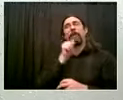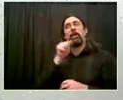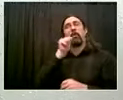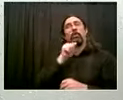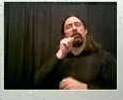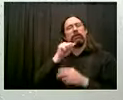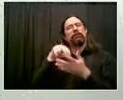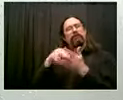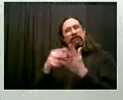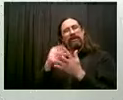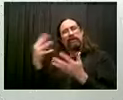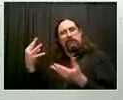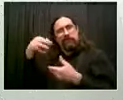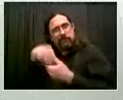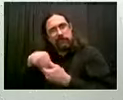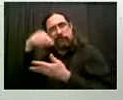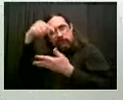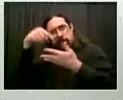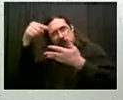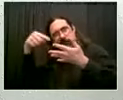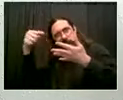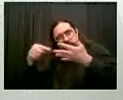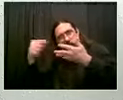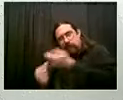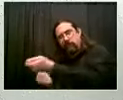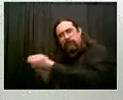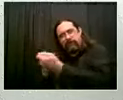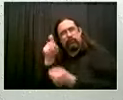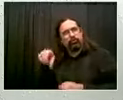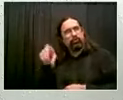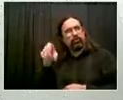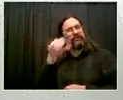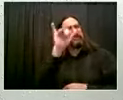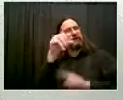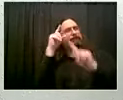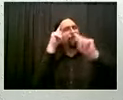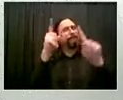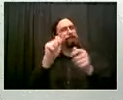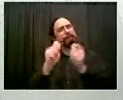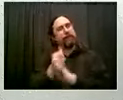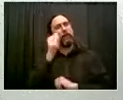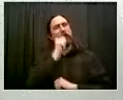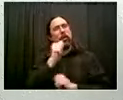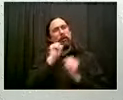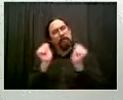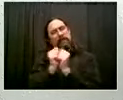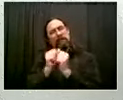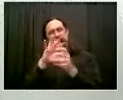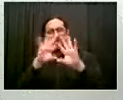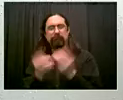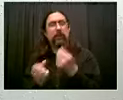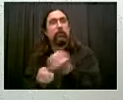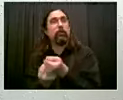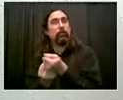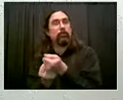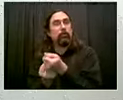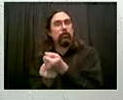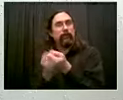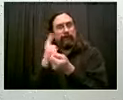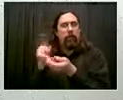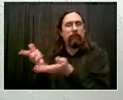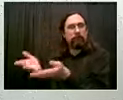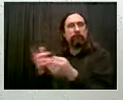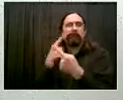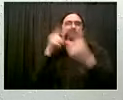the likelihood that they will commit a new offense. Parolees are, as we see, coming